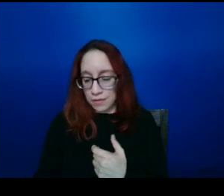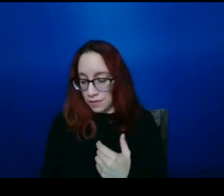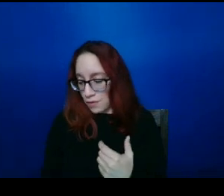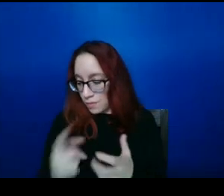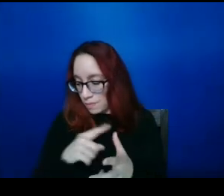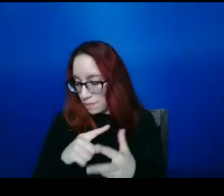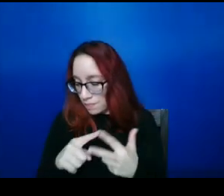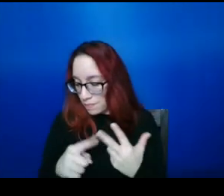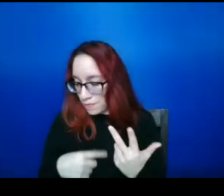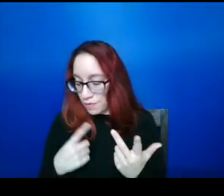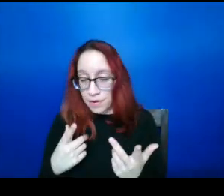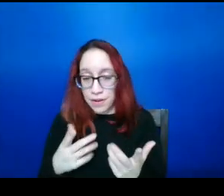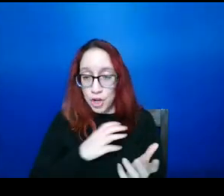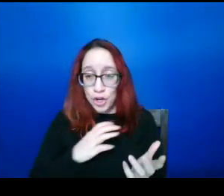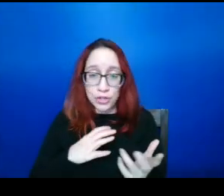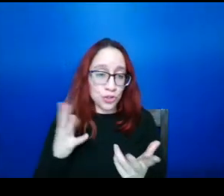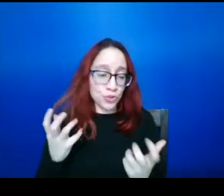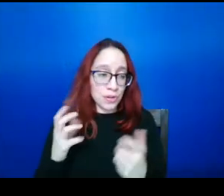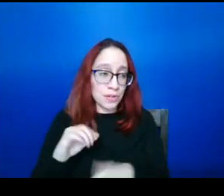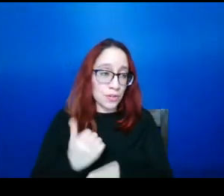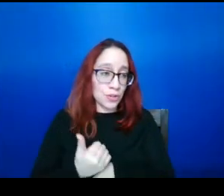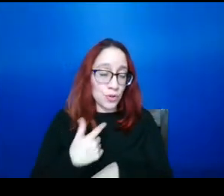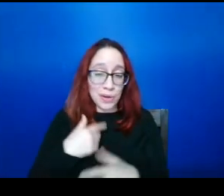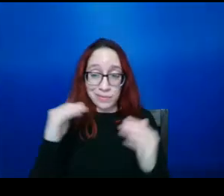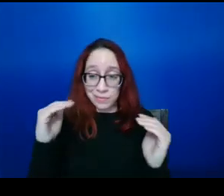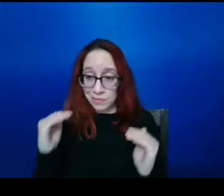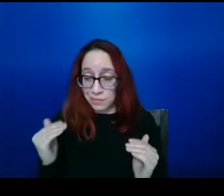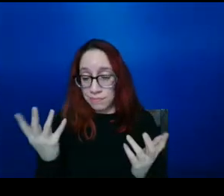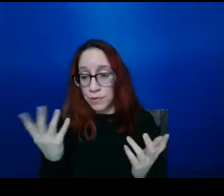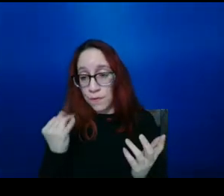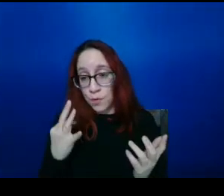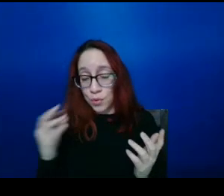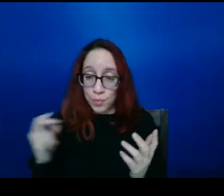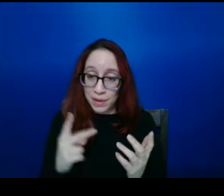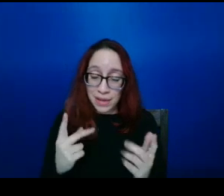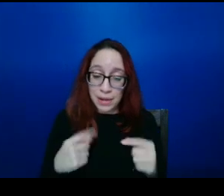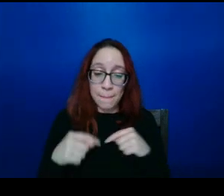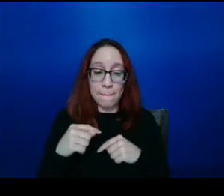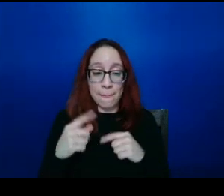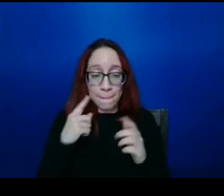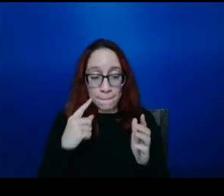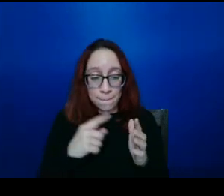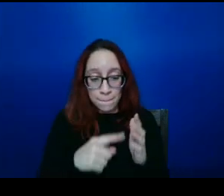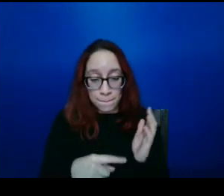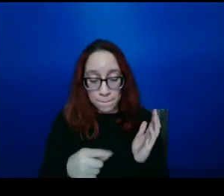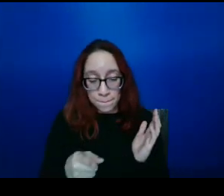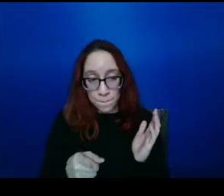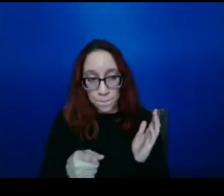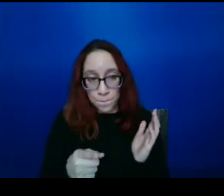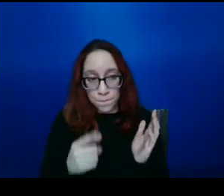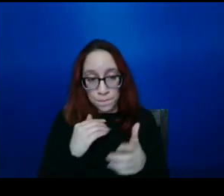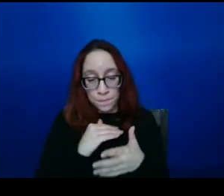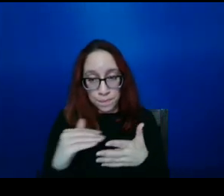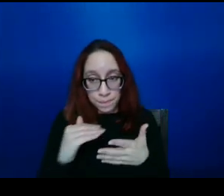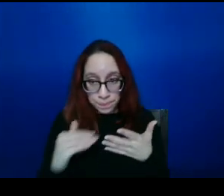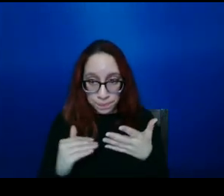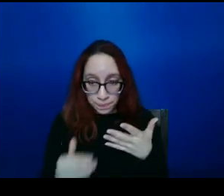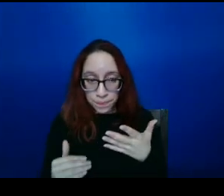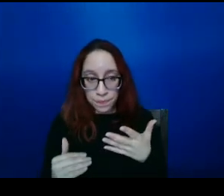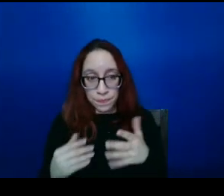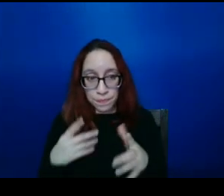Again, up to the commission, how you would like for us to tier it. And if we can go back to the previous slide, we can go through each item